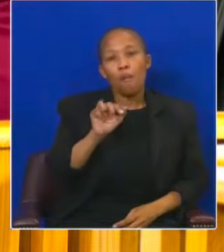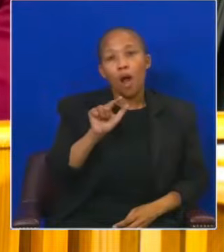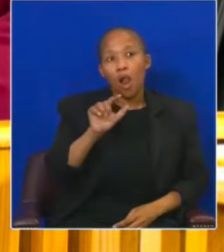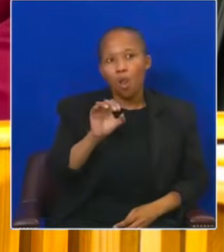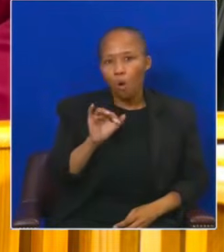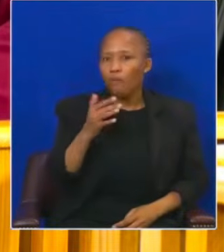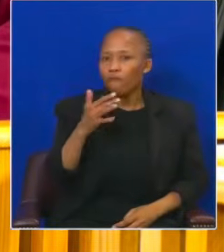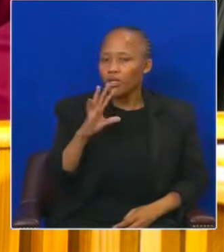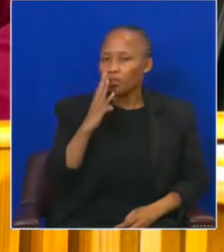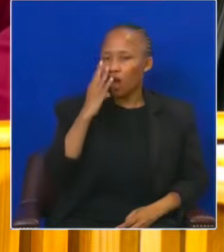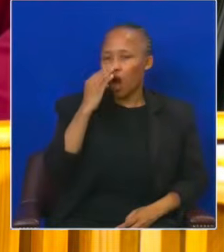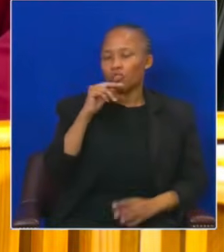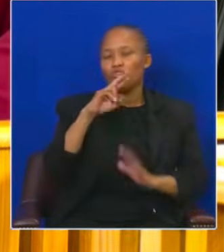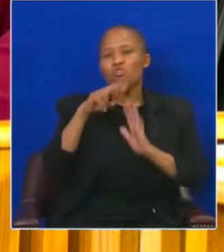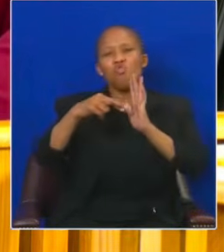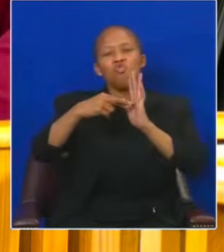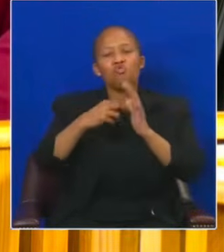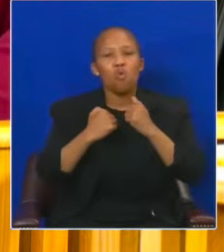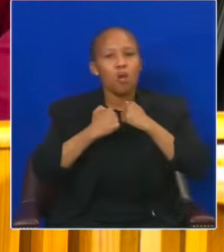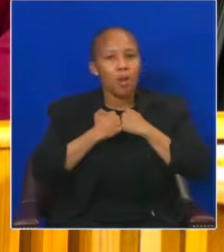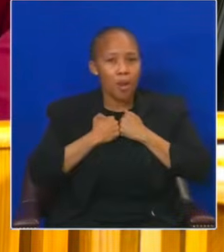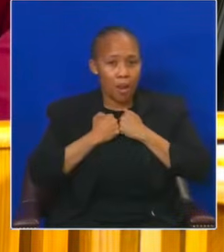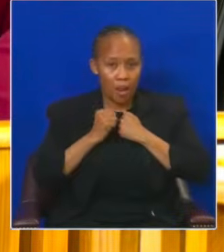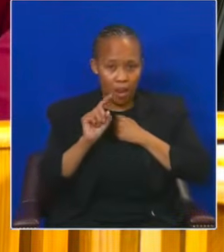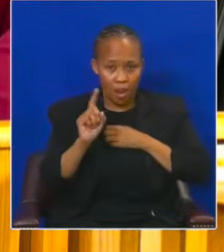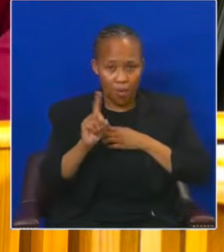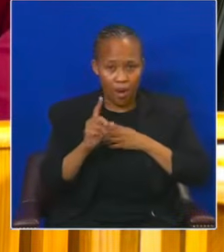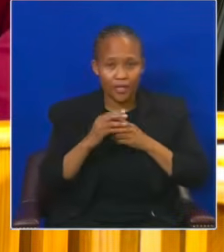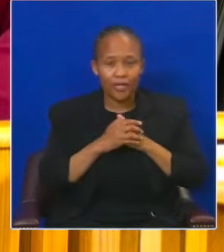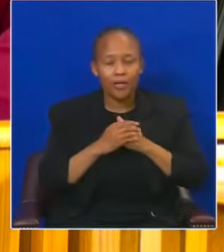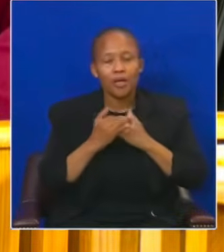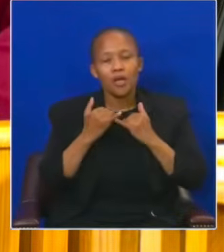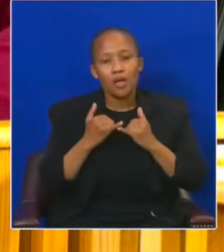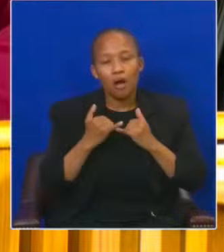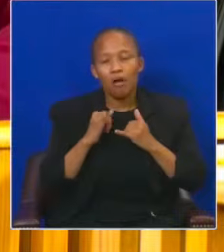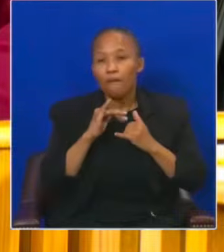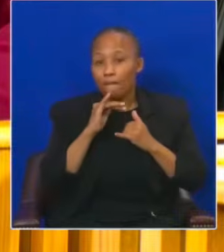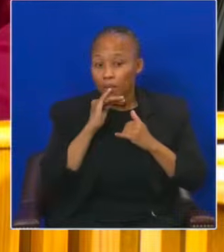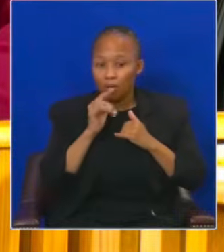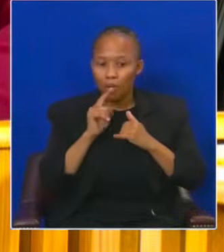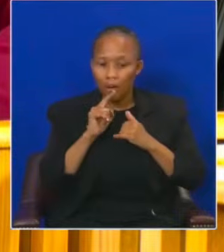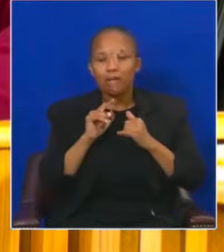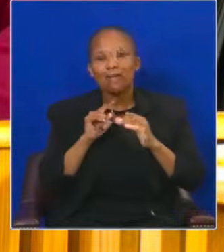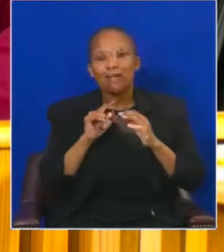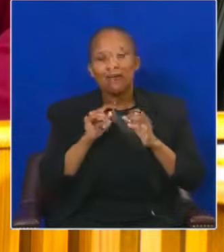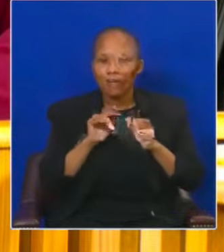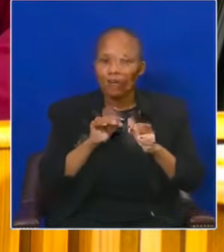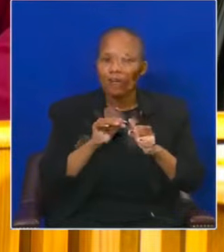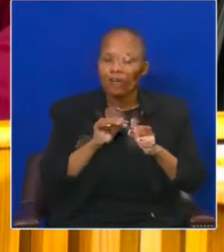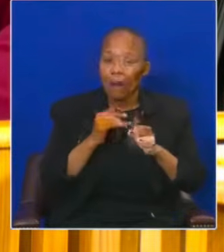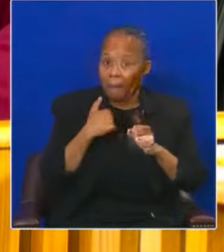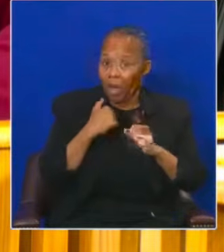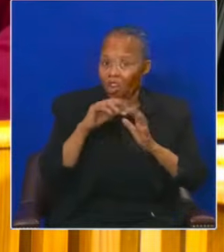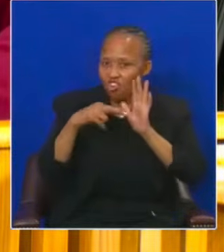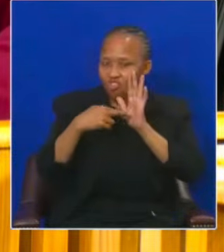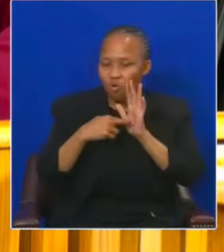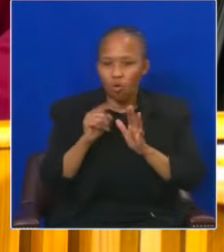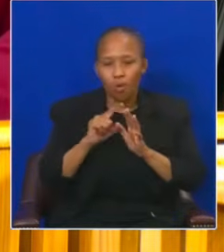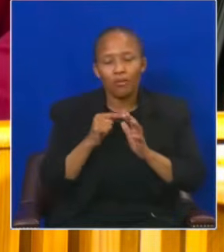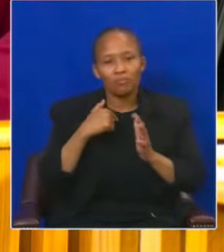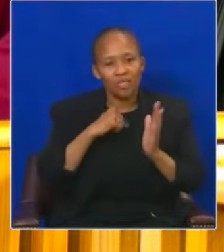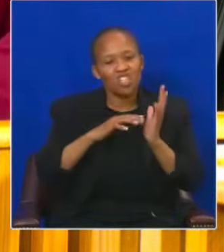then that will cover the role of me by me taking a statement from